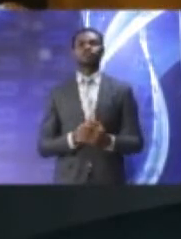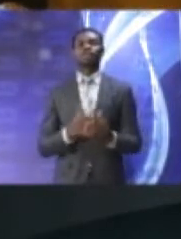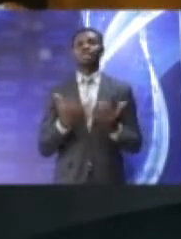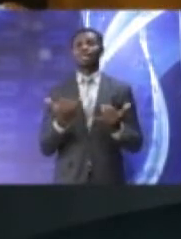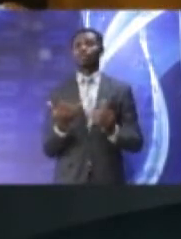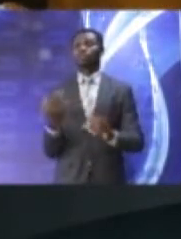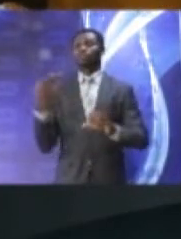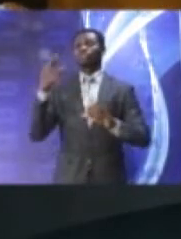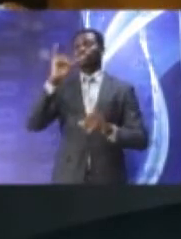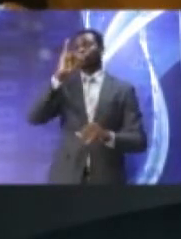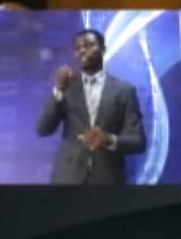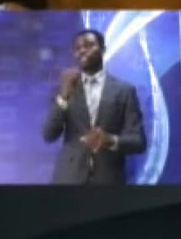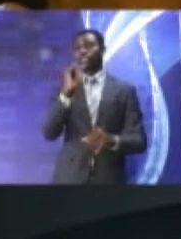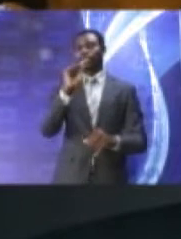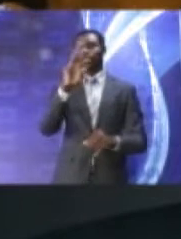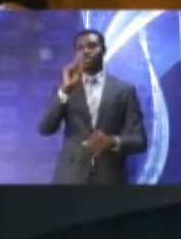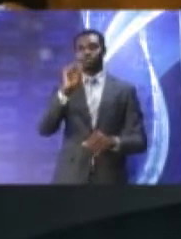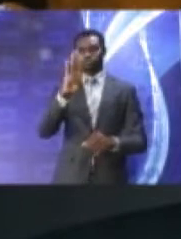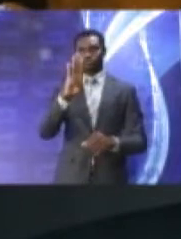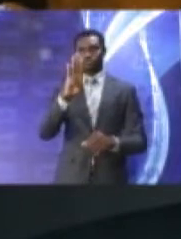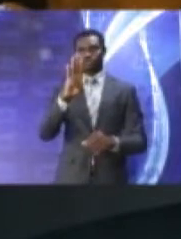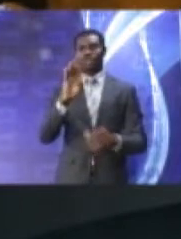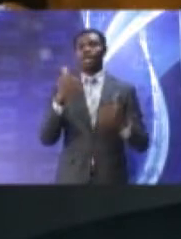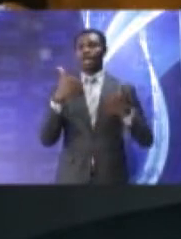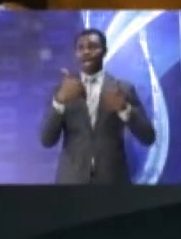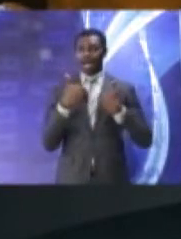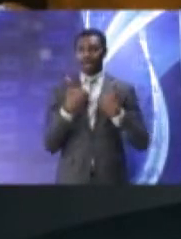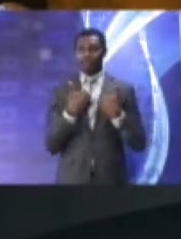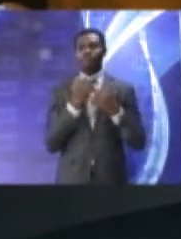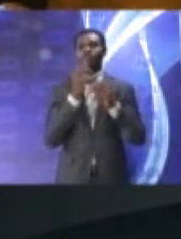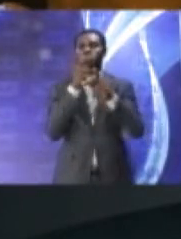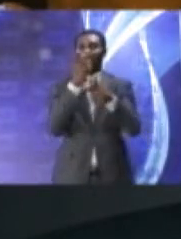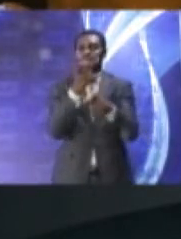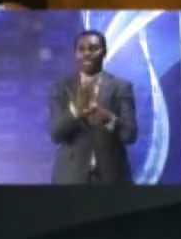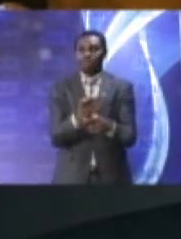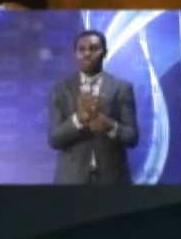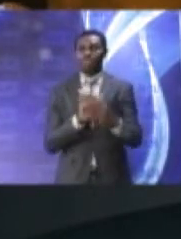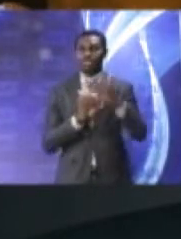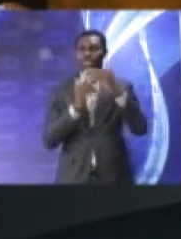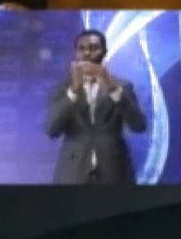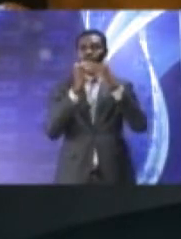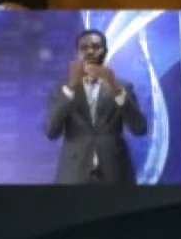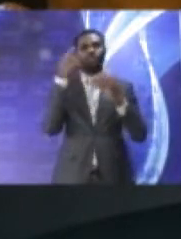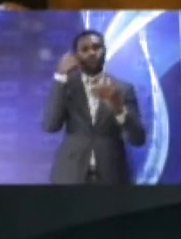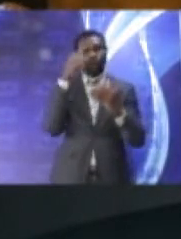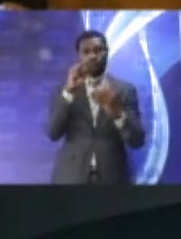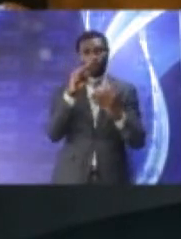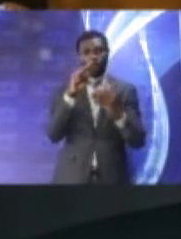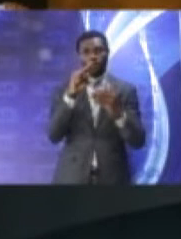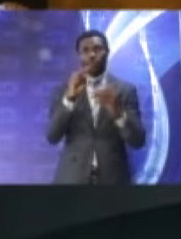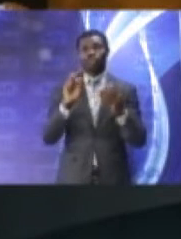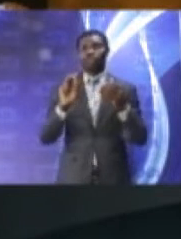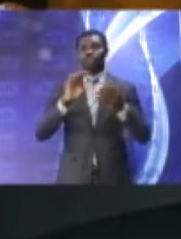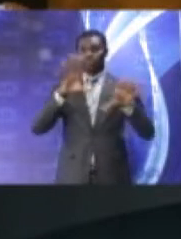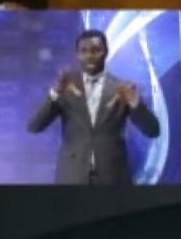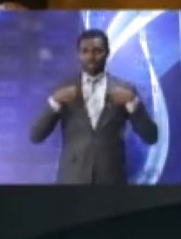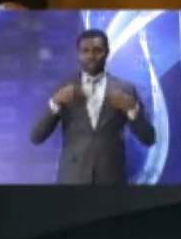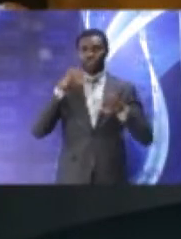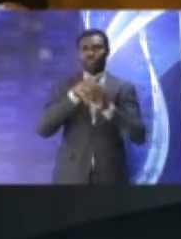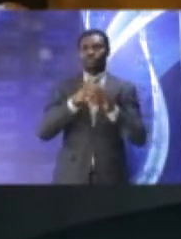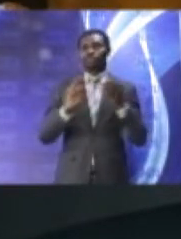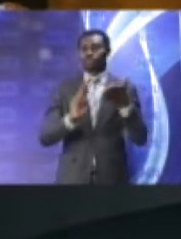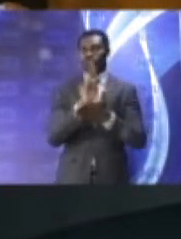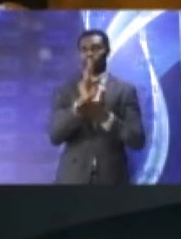Joint Admission and Matriculation Board has pegged minimum national cut-off marks for admissions into universities in Nigeria